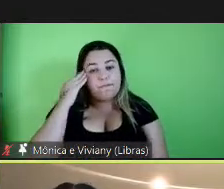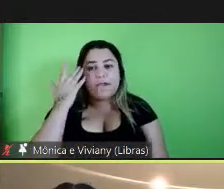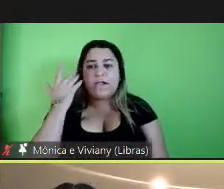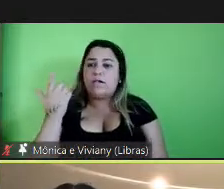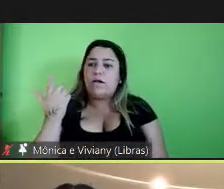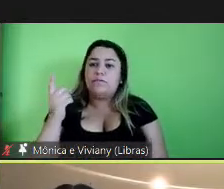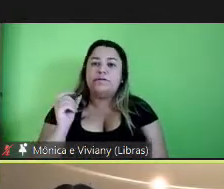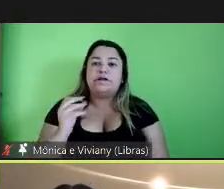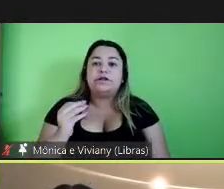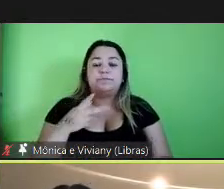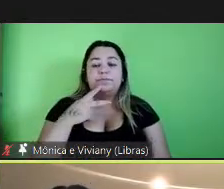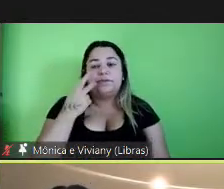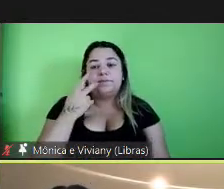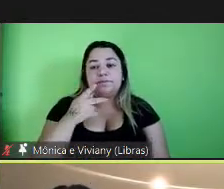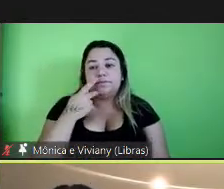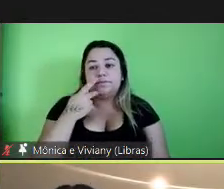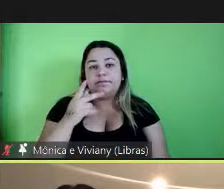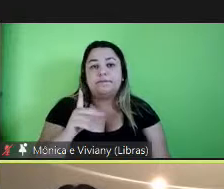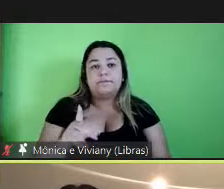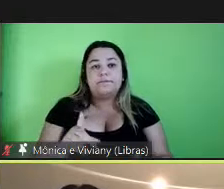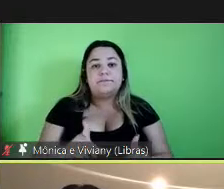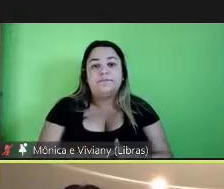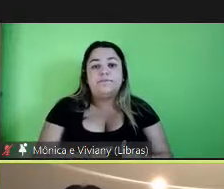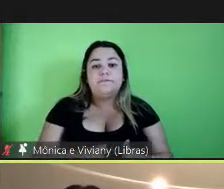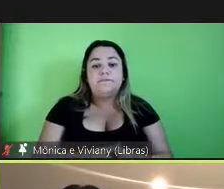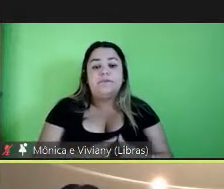local context and consideration of